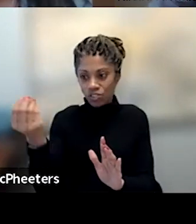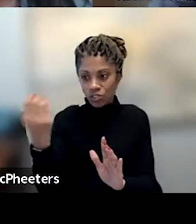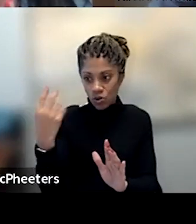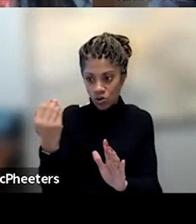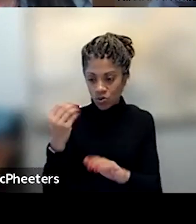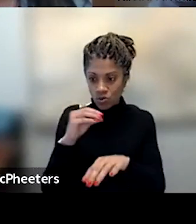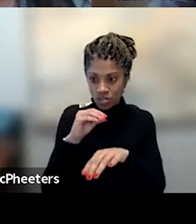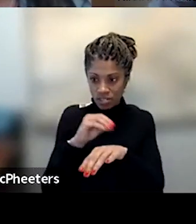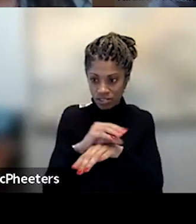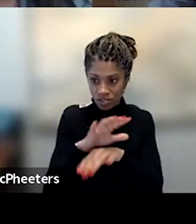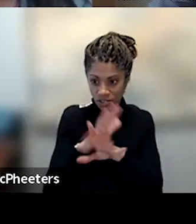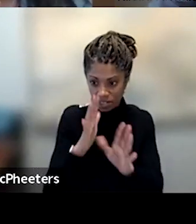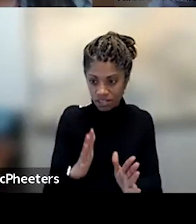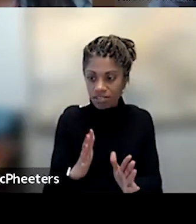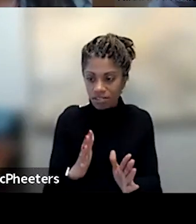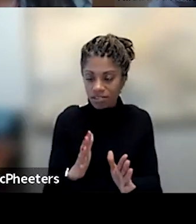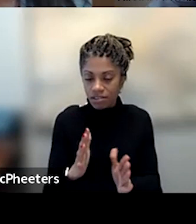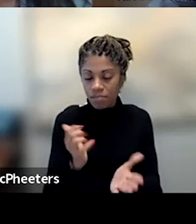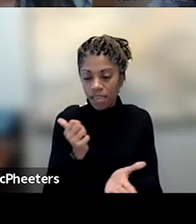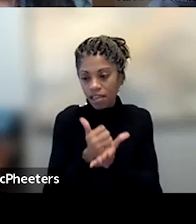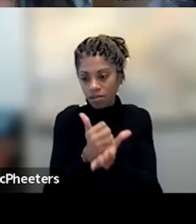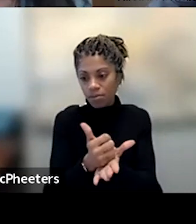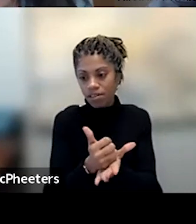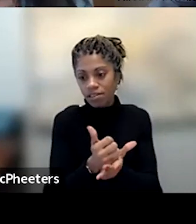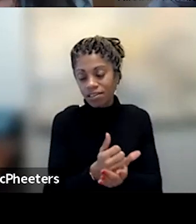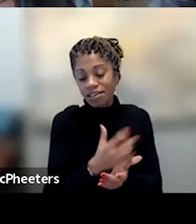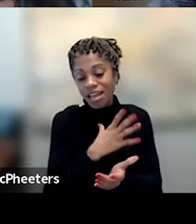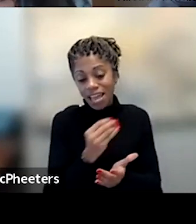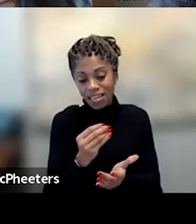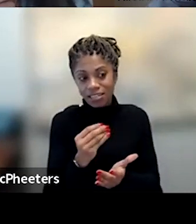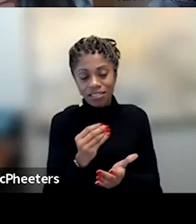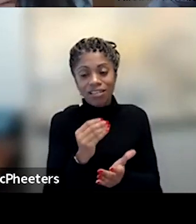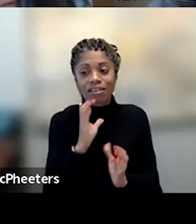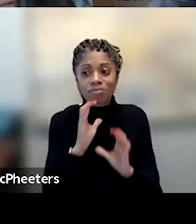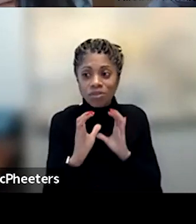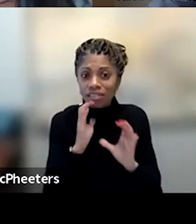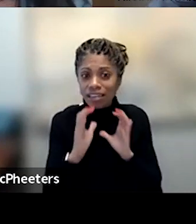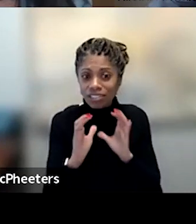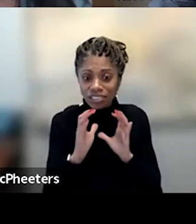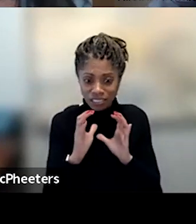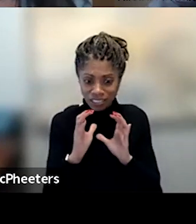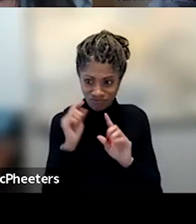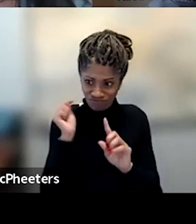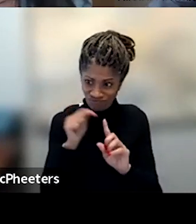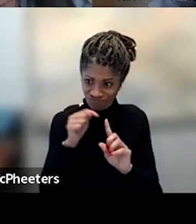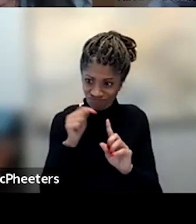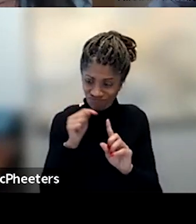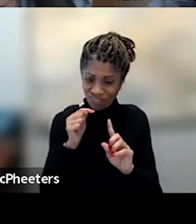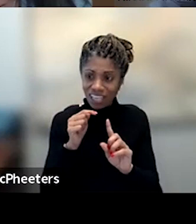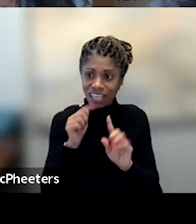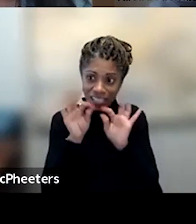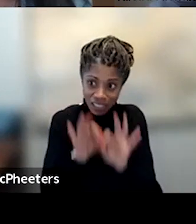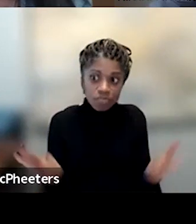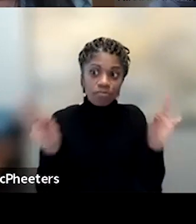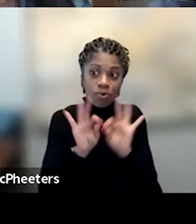knowing too that communications is a very, very important function with any organization, right? We are the folks who are charged